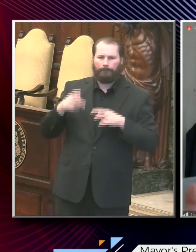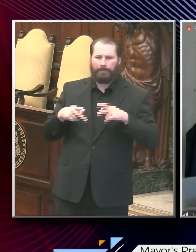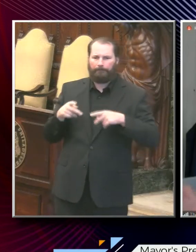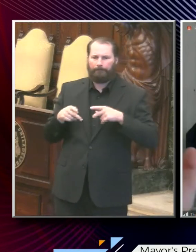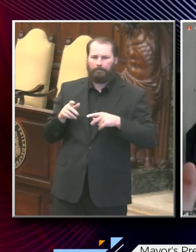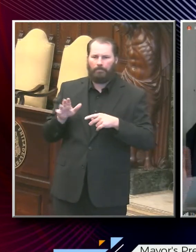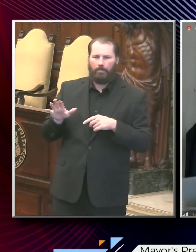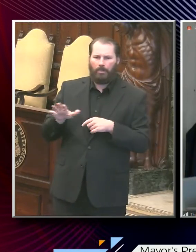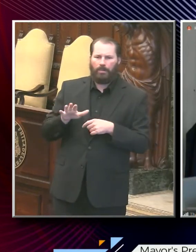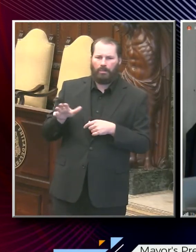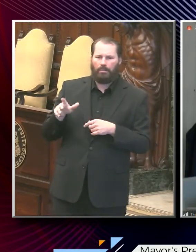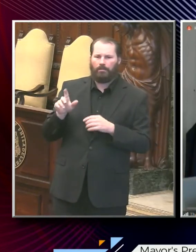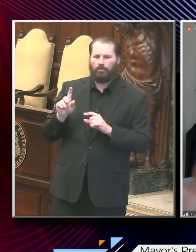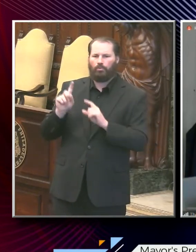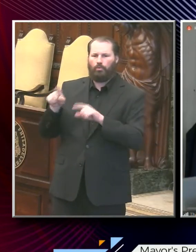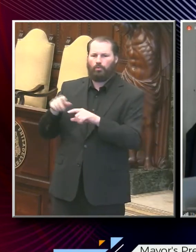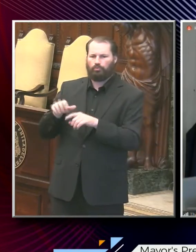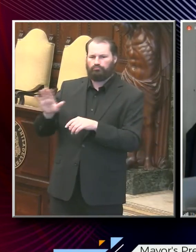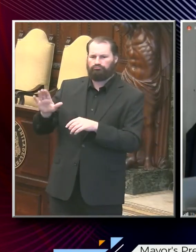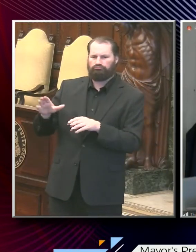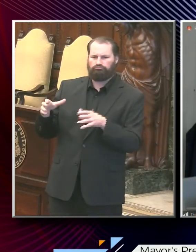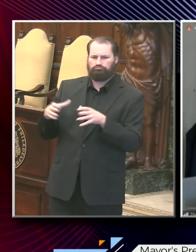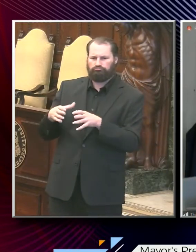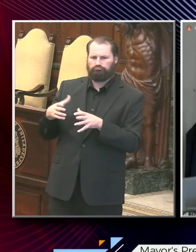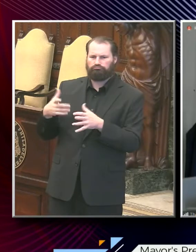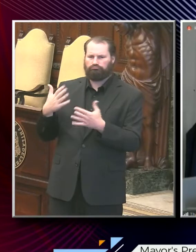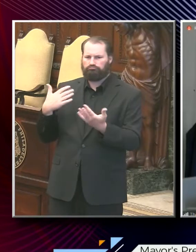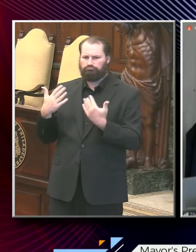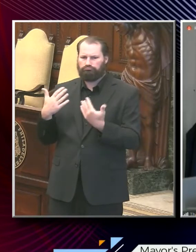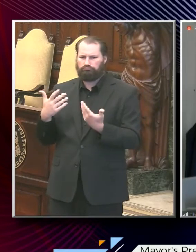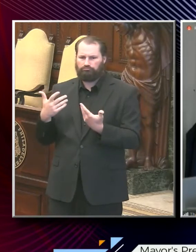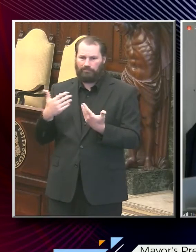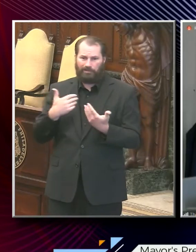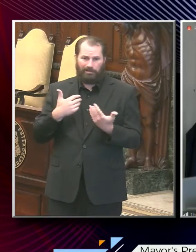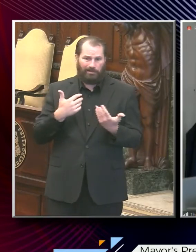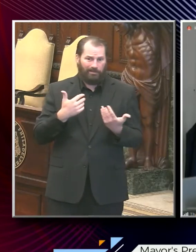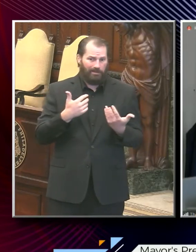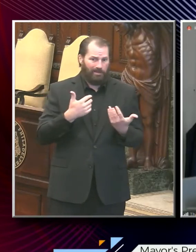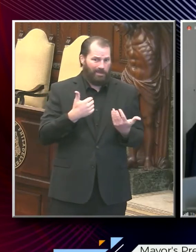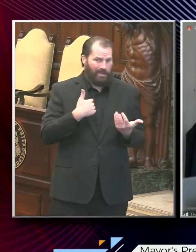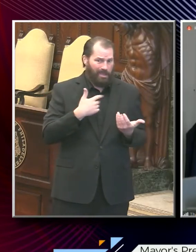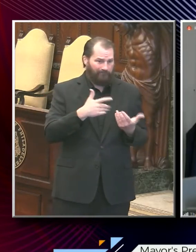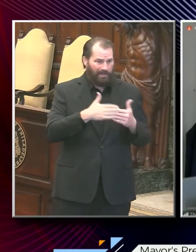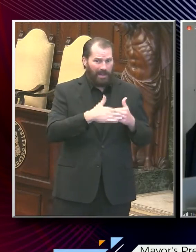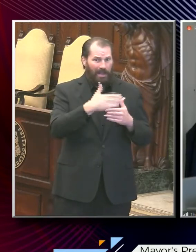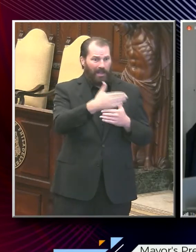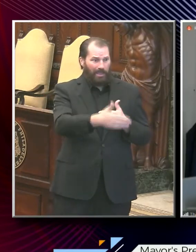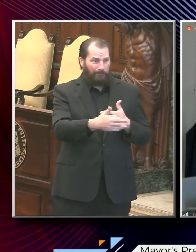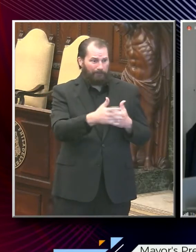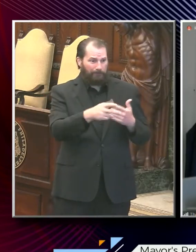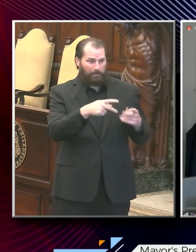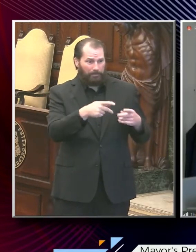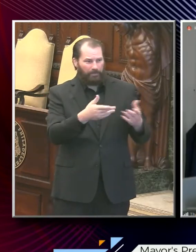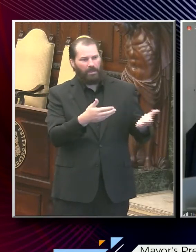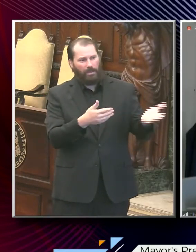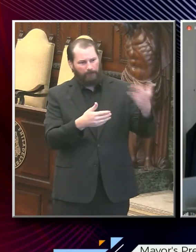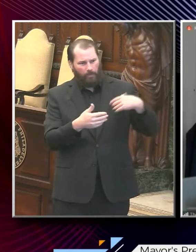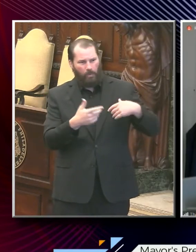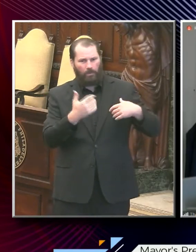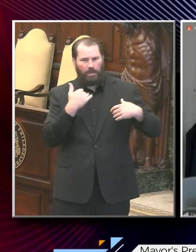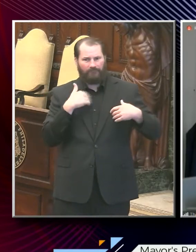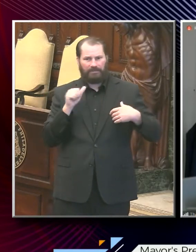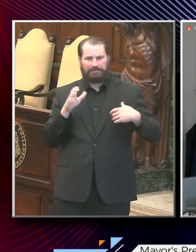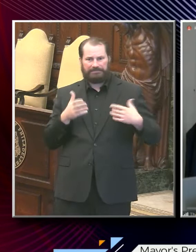or someone, a friend, neighbor, invite you over so that you can get an air conditioning. Those are the same sort of things that put people at risk for the coronavirus